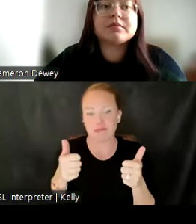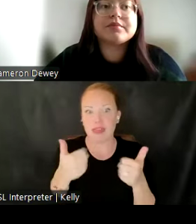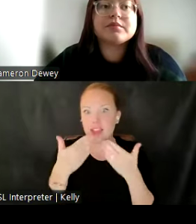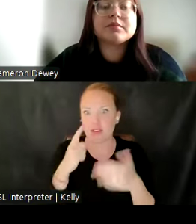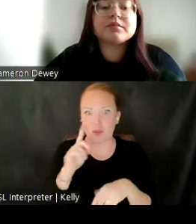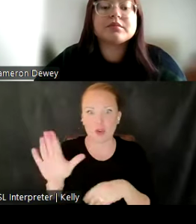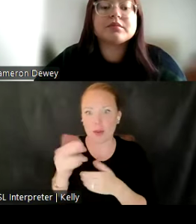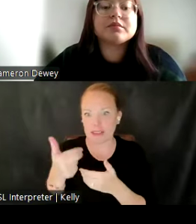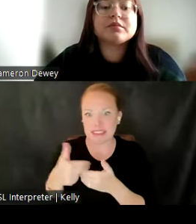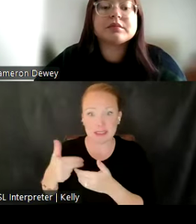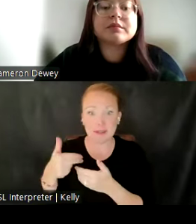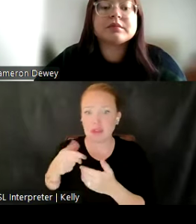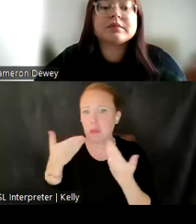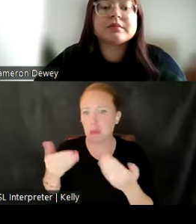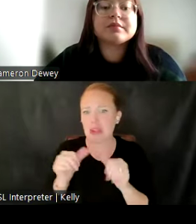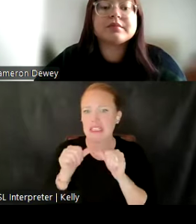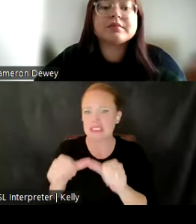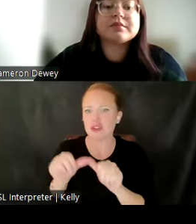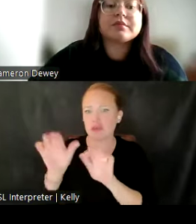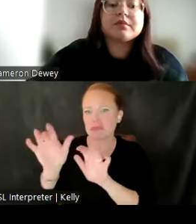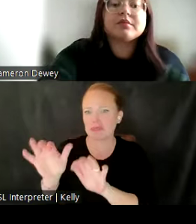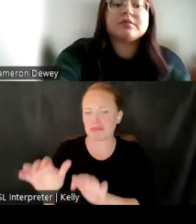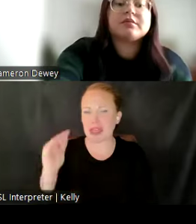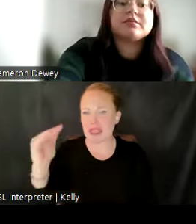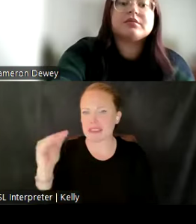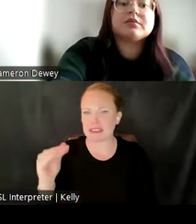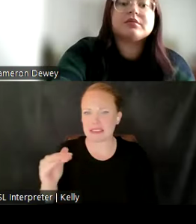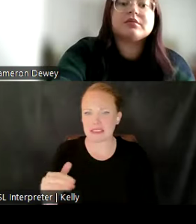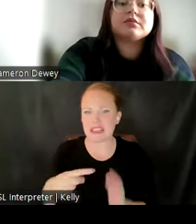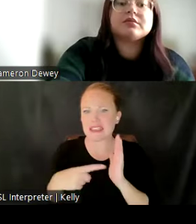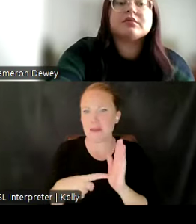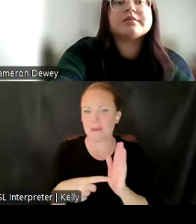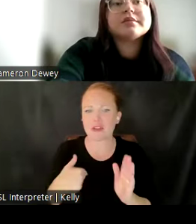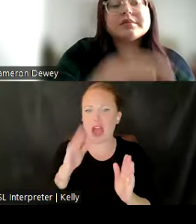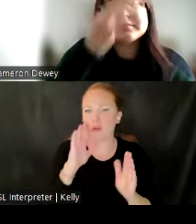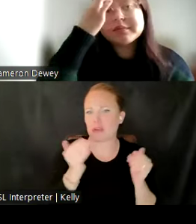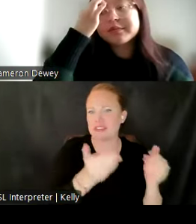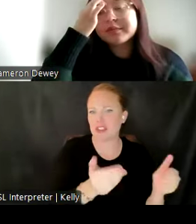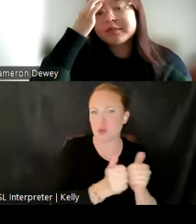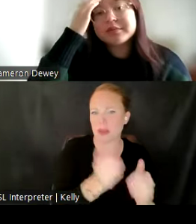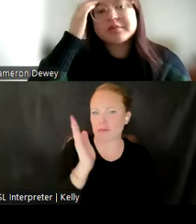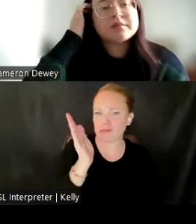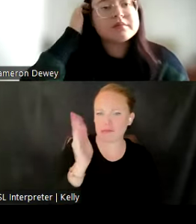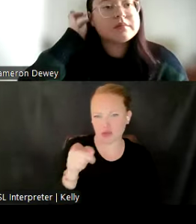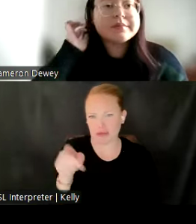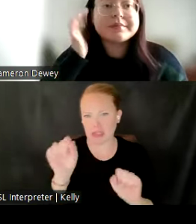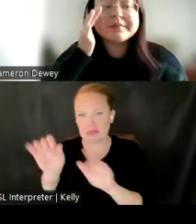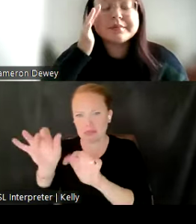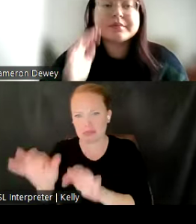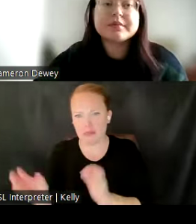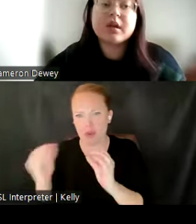can continue to list some more examples as I continue on with the content. But yeah, we see